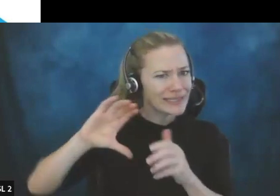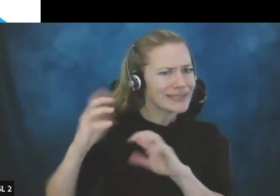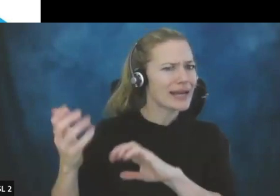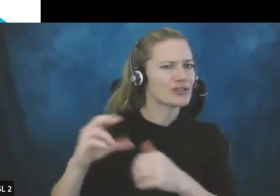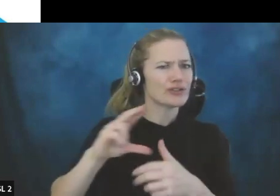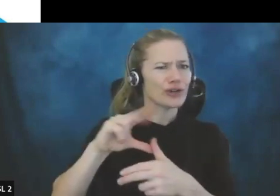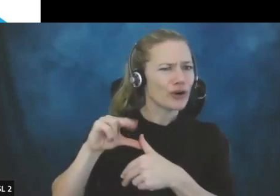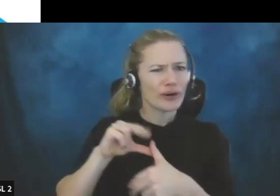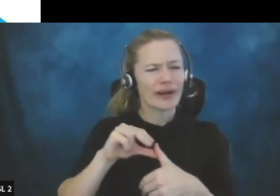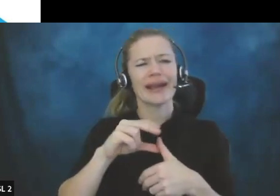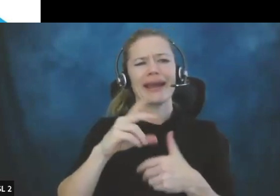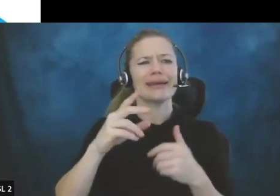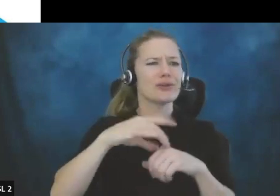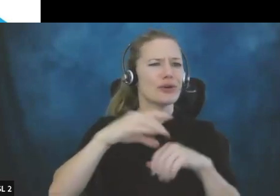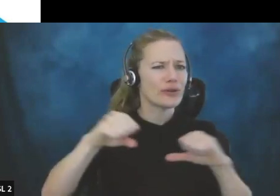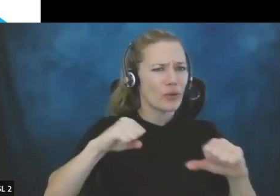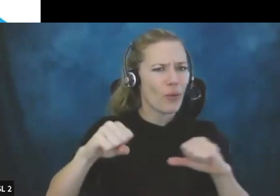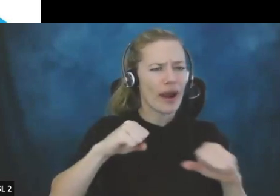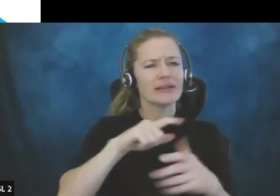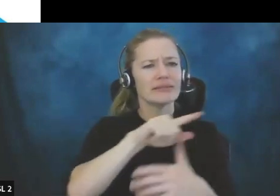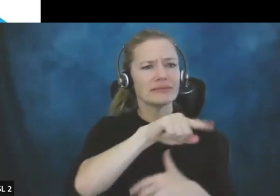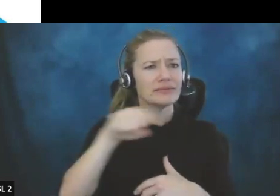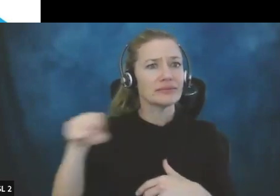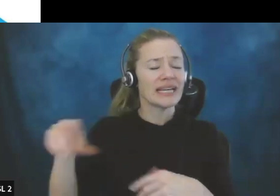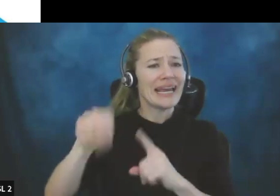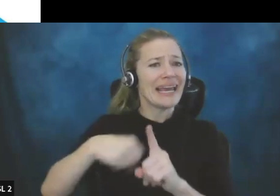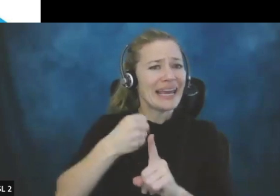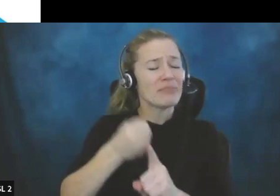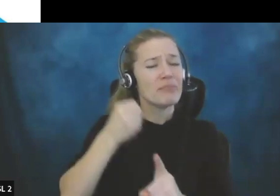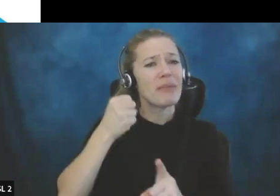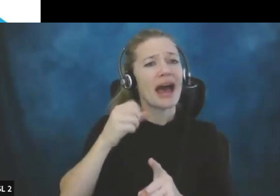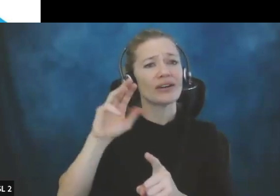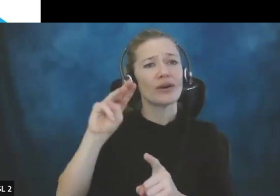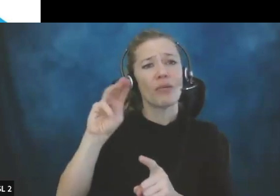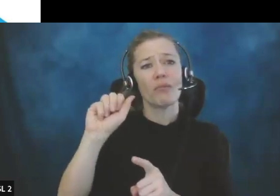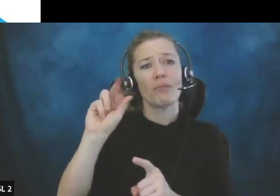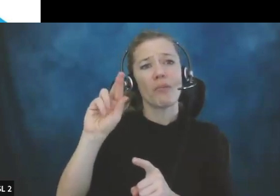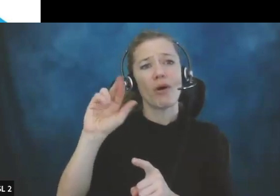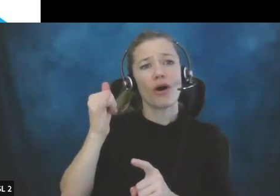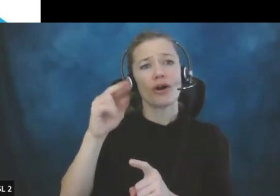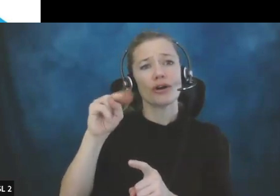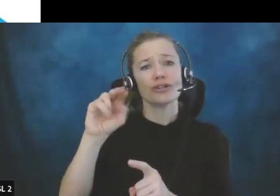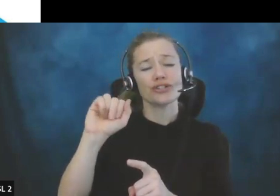natural disasters impacting multiply marginalized community members,